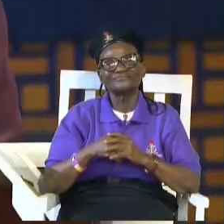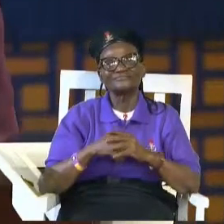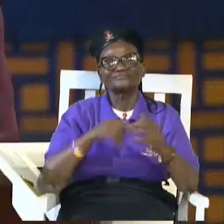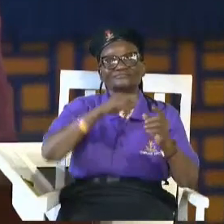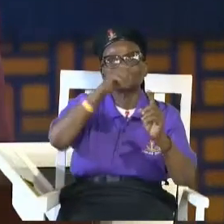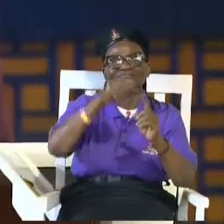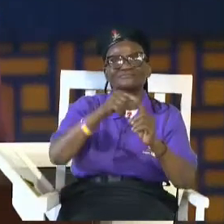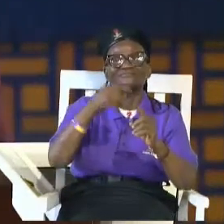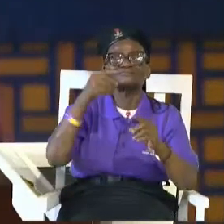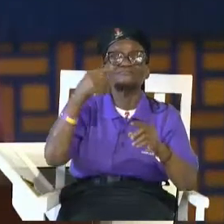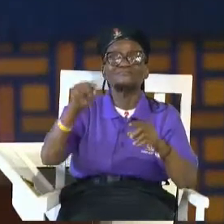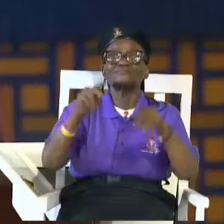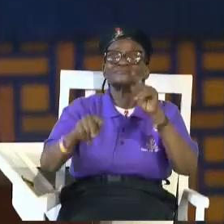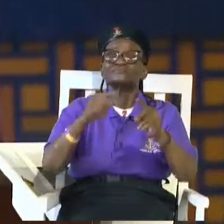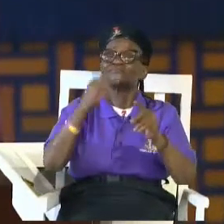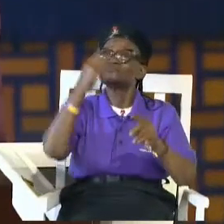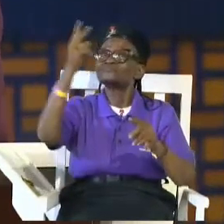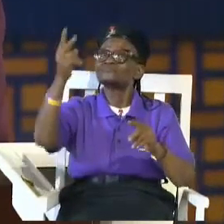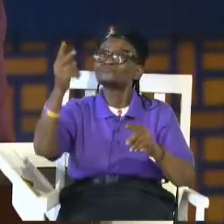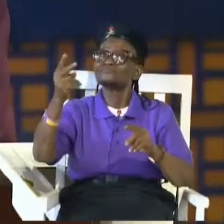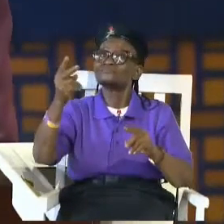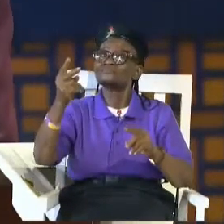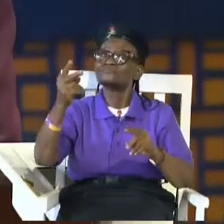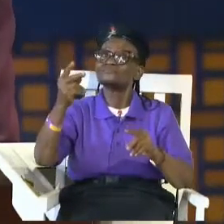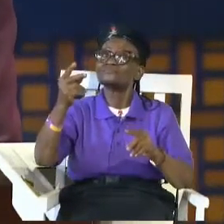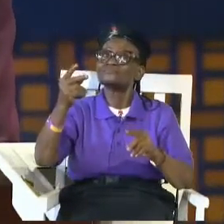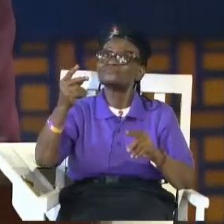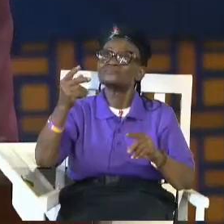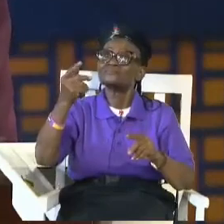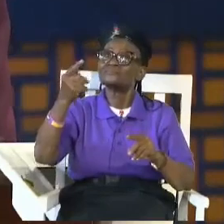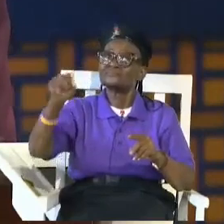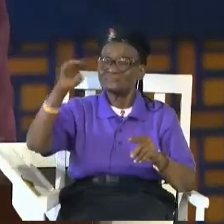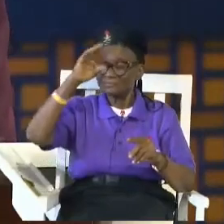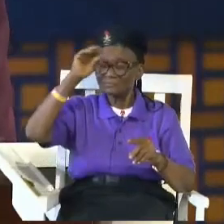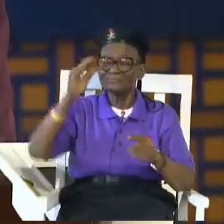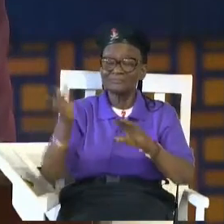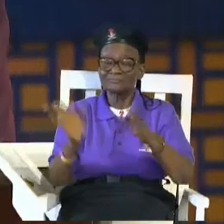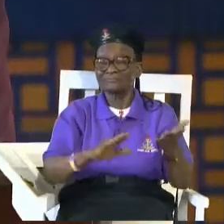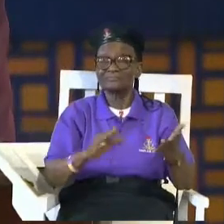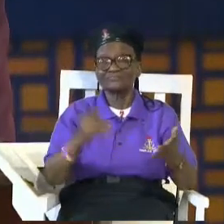When the people saw the man who had been dead for 4 days